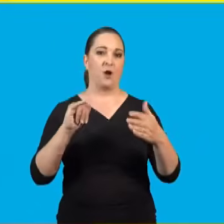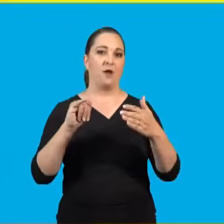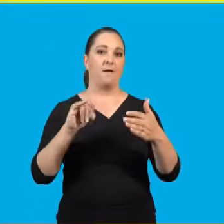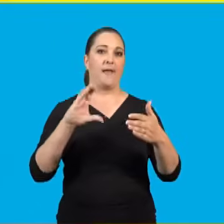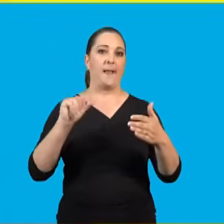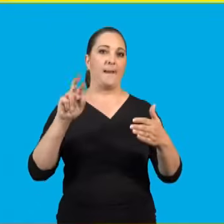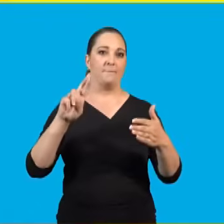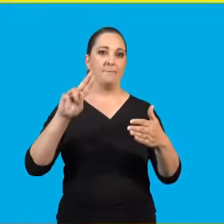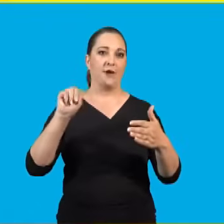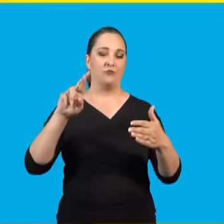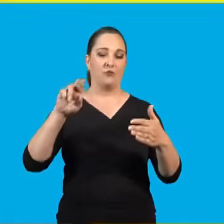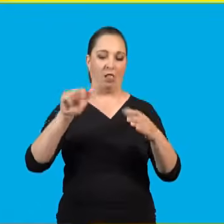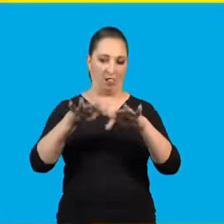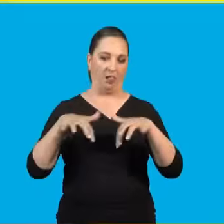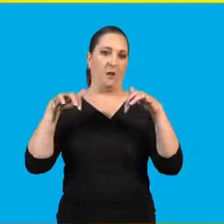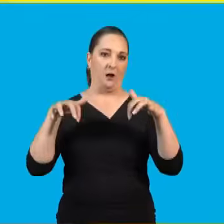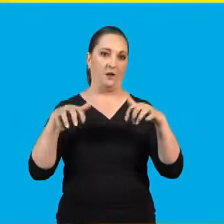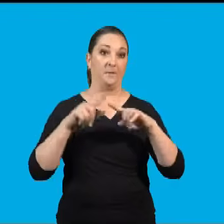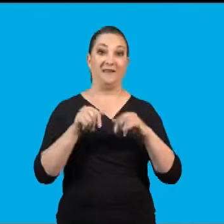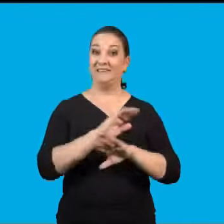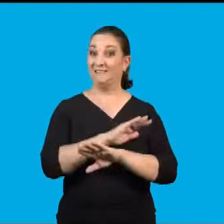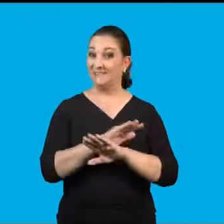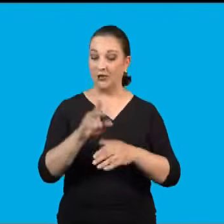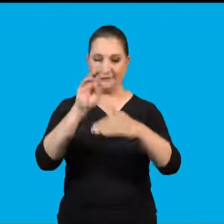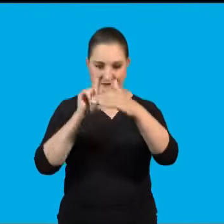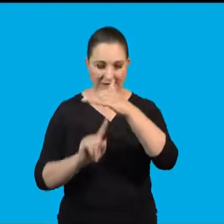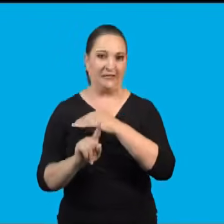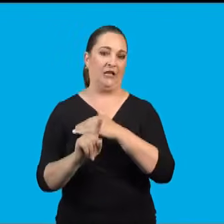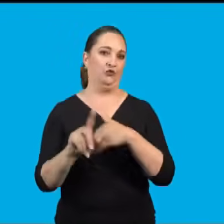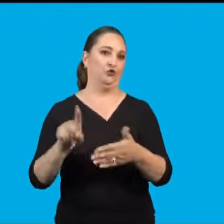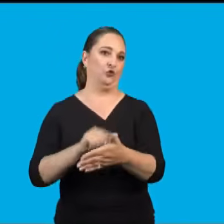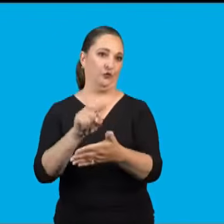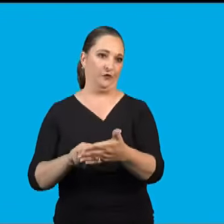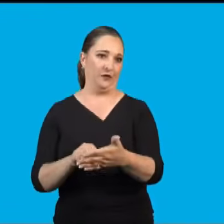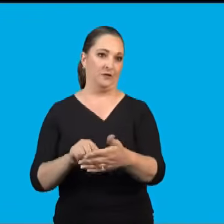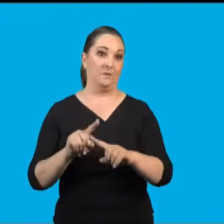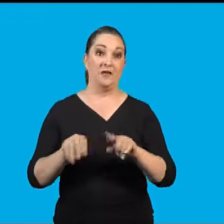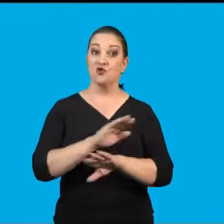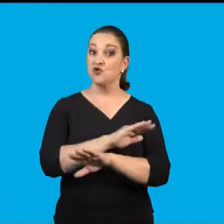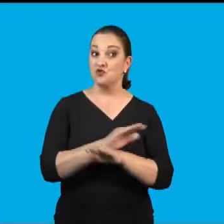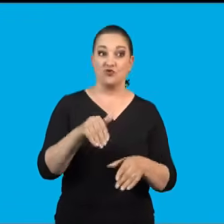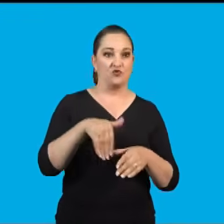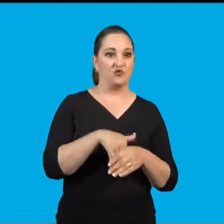parliament. Stay away from the voting stations as they were not in favor